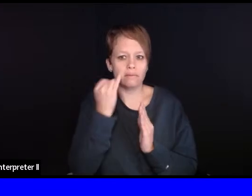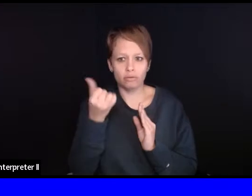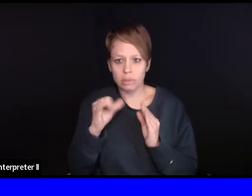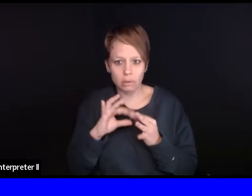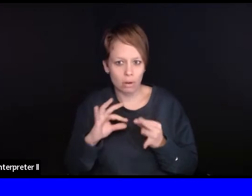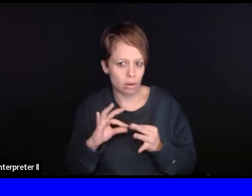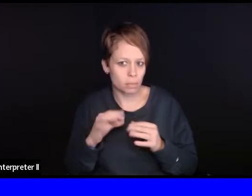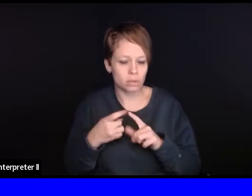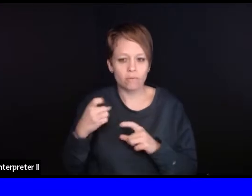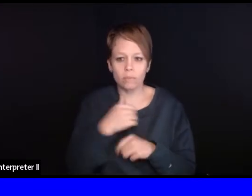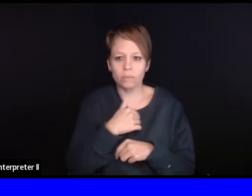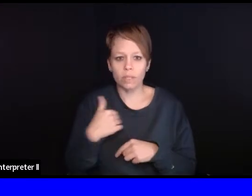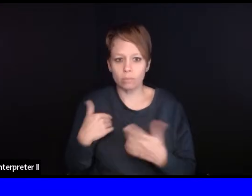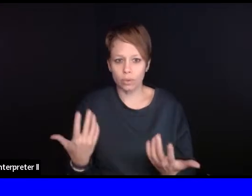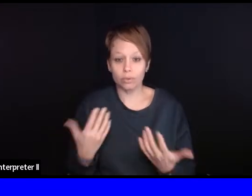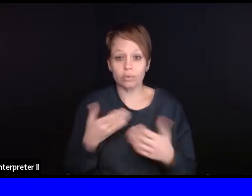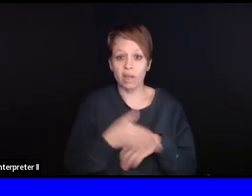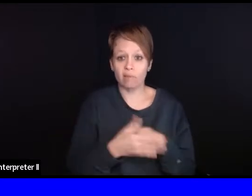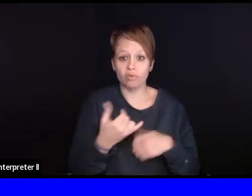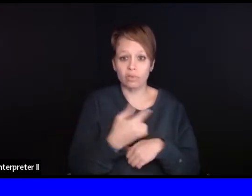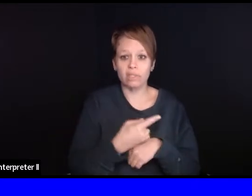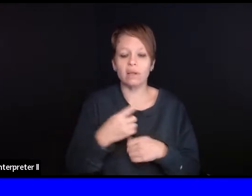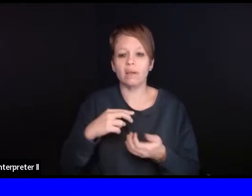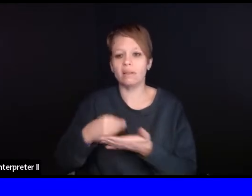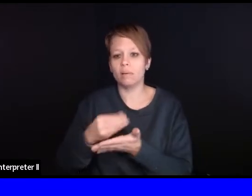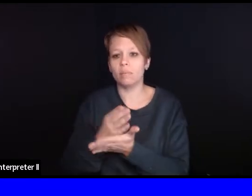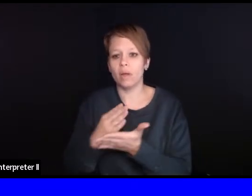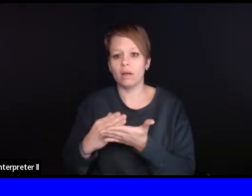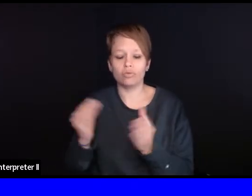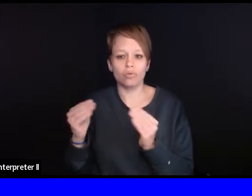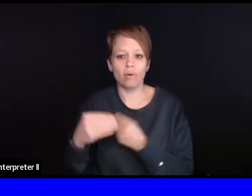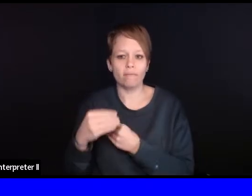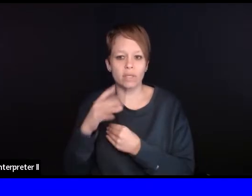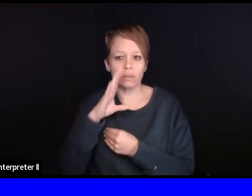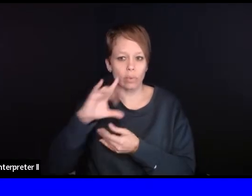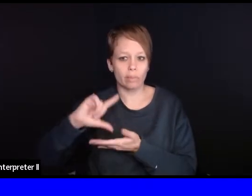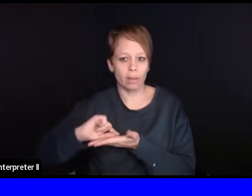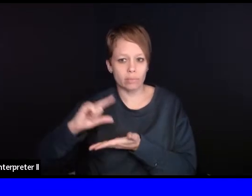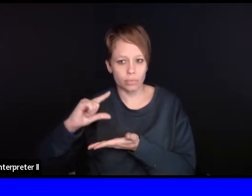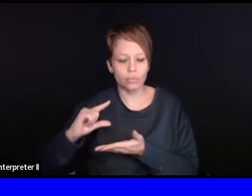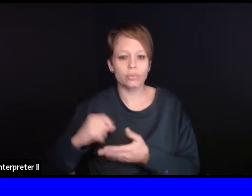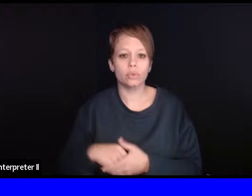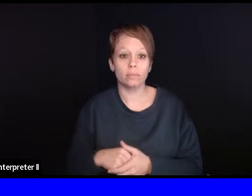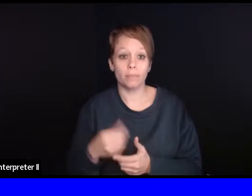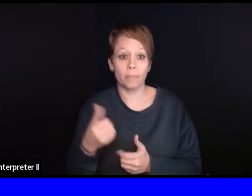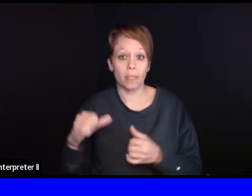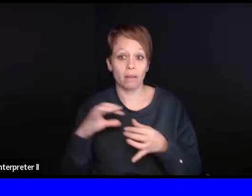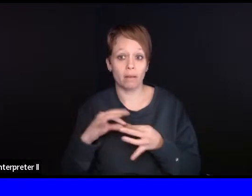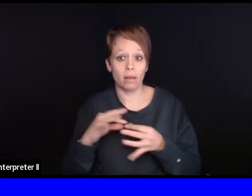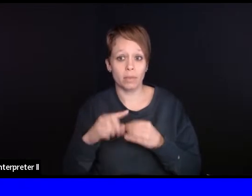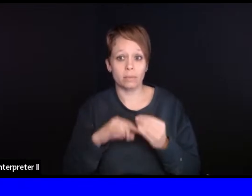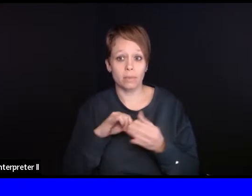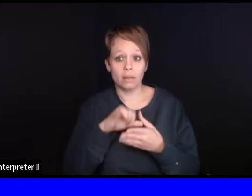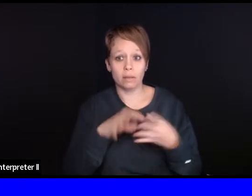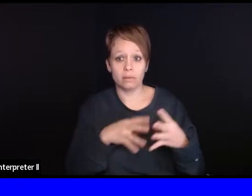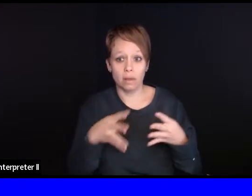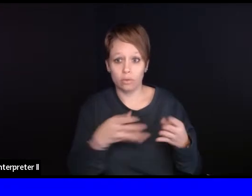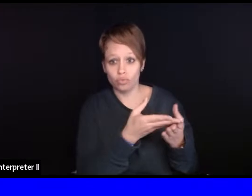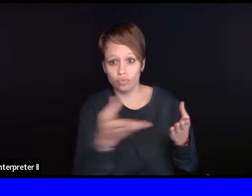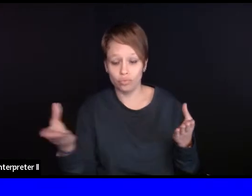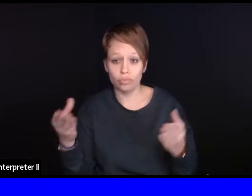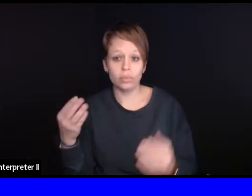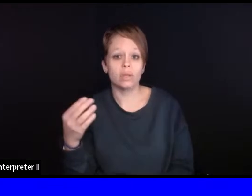And once we get through today, then the budget office will publish this. Are there any comments on this schedule?